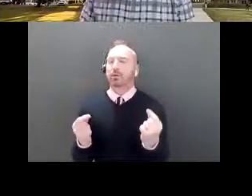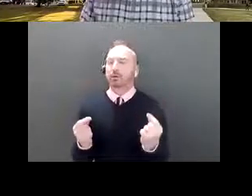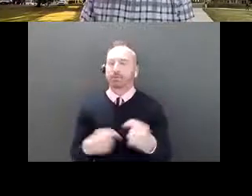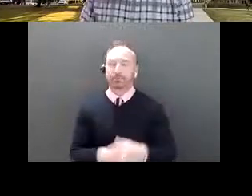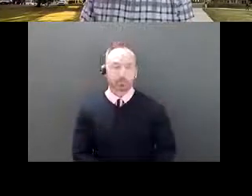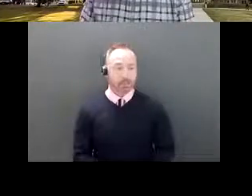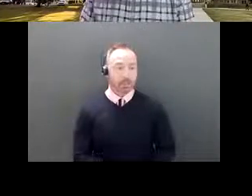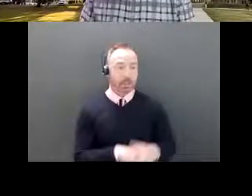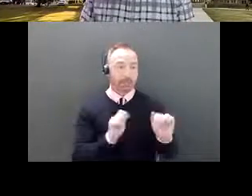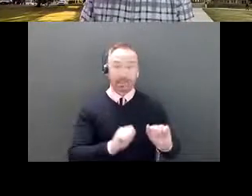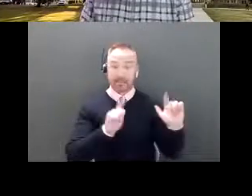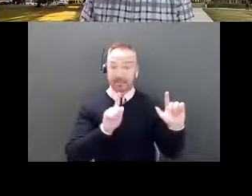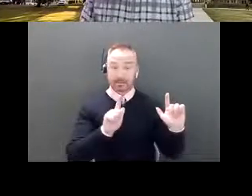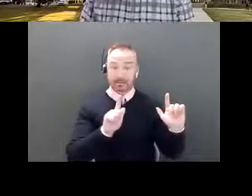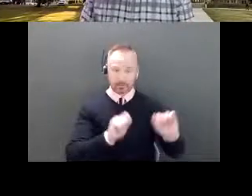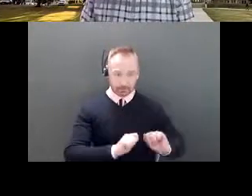The next slide.